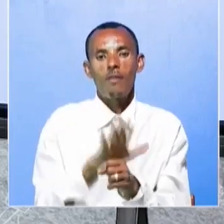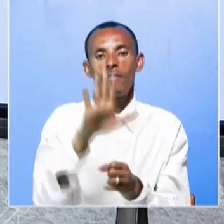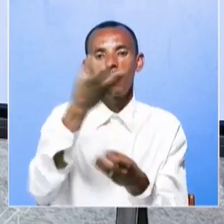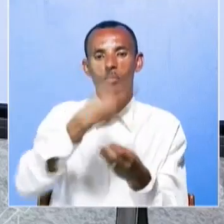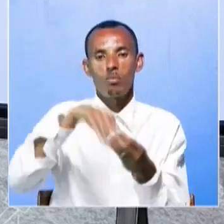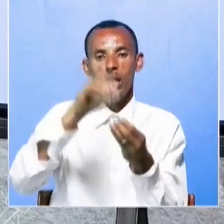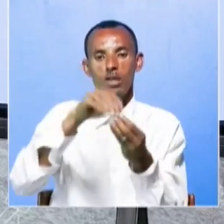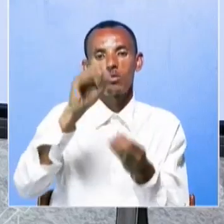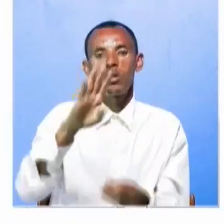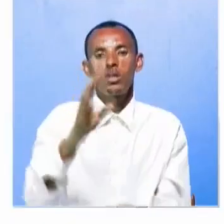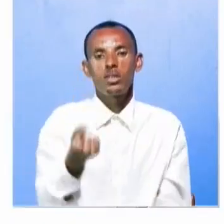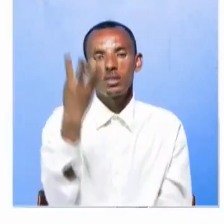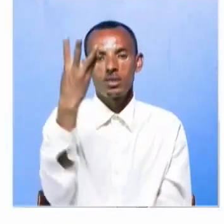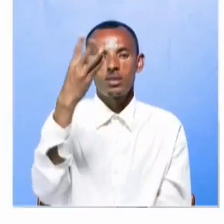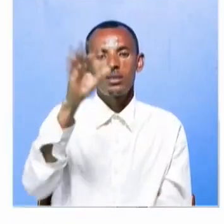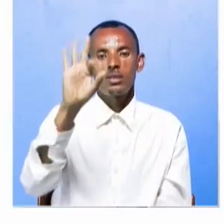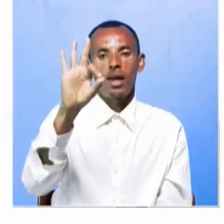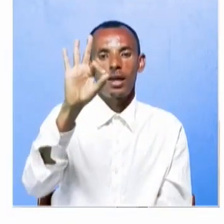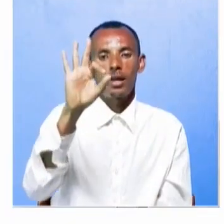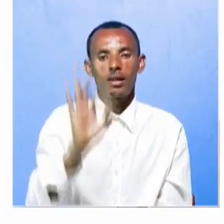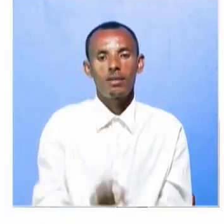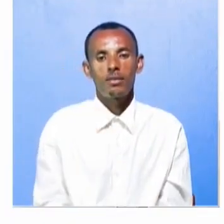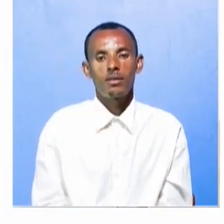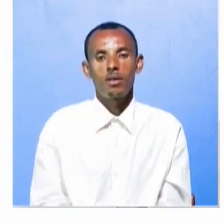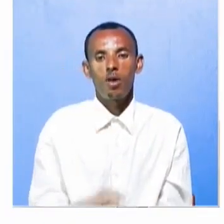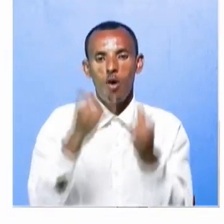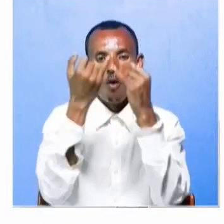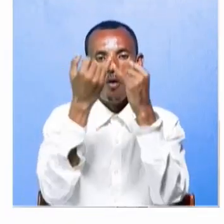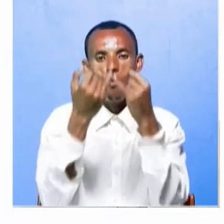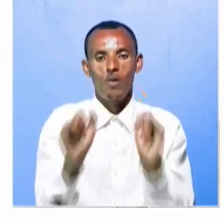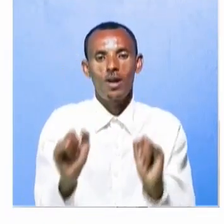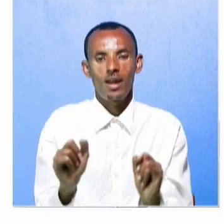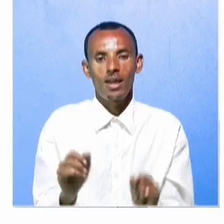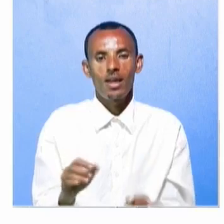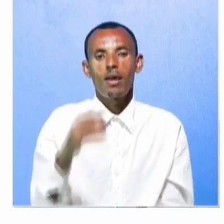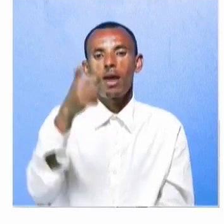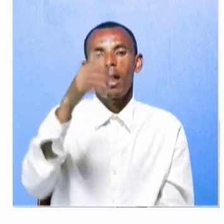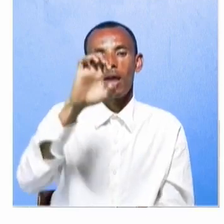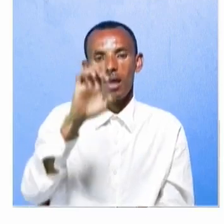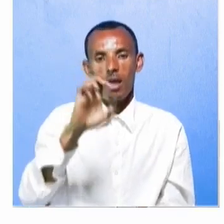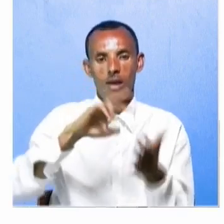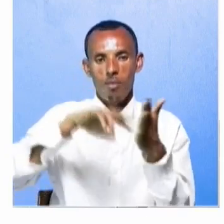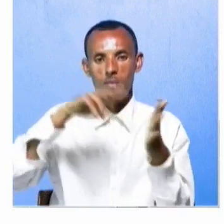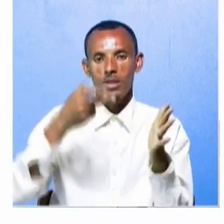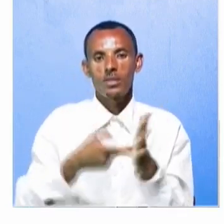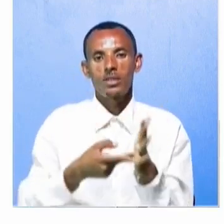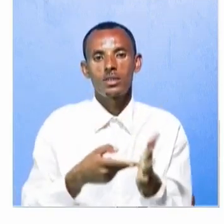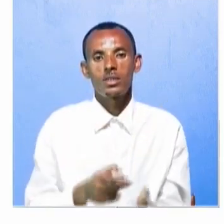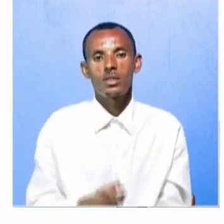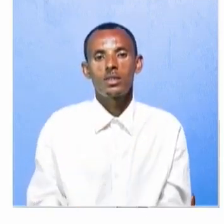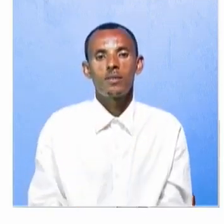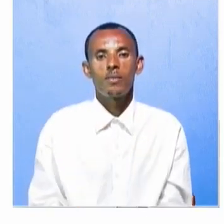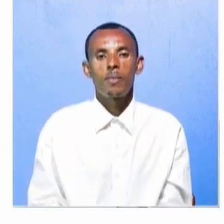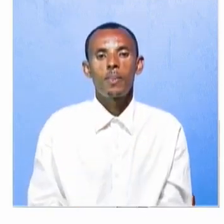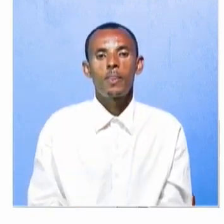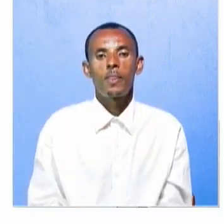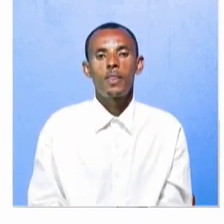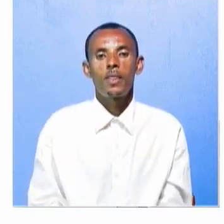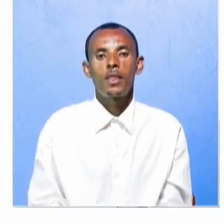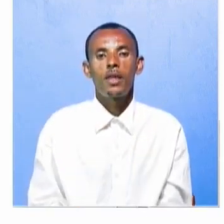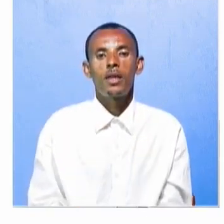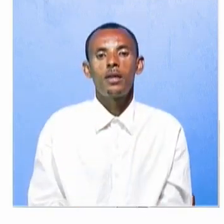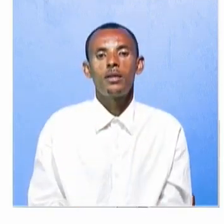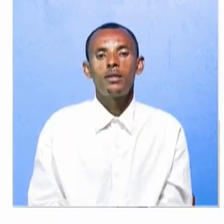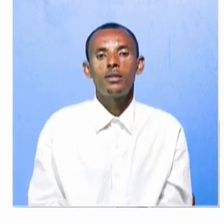plus 4, it's 9. Over AE means this distance, so you